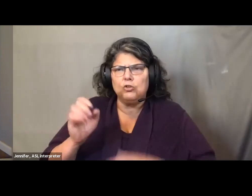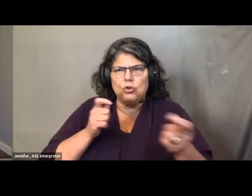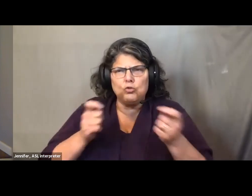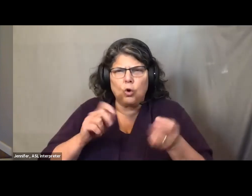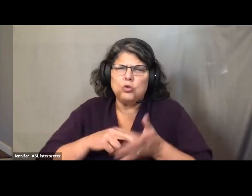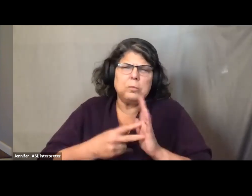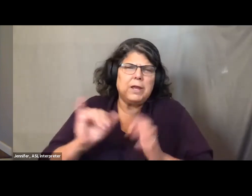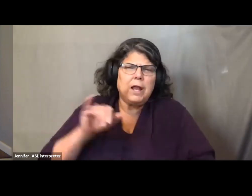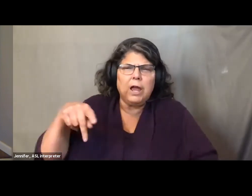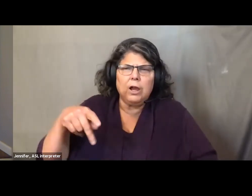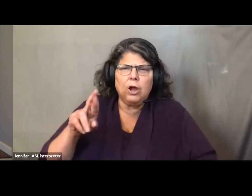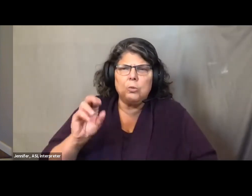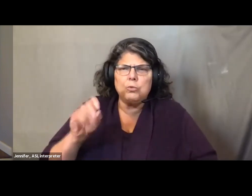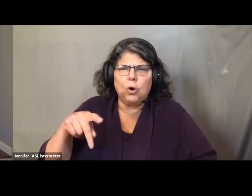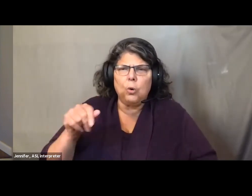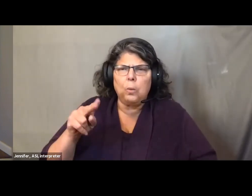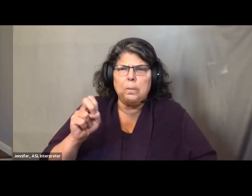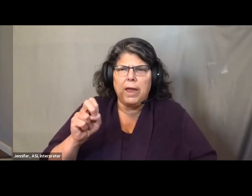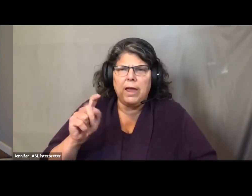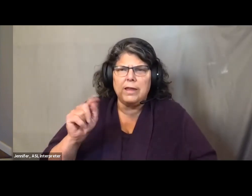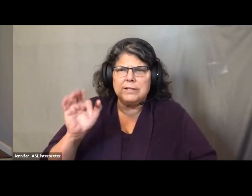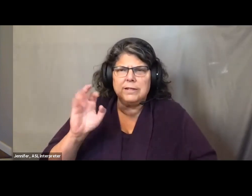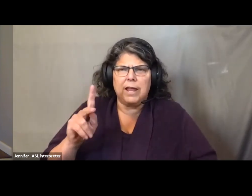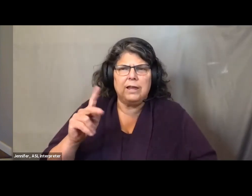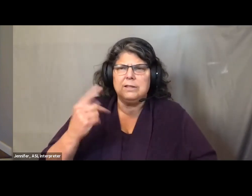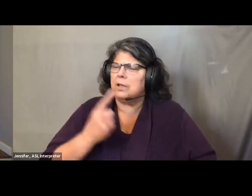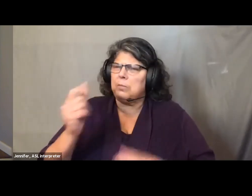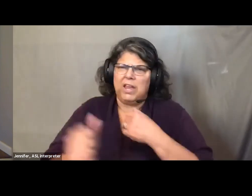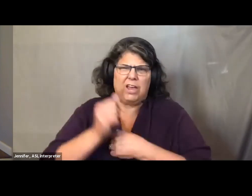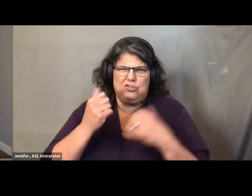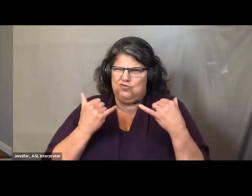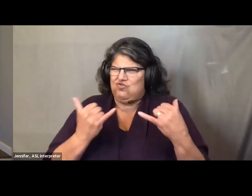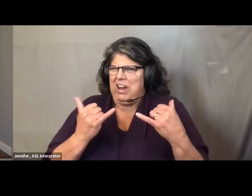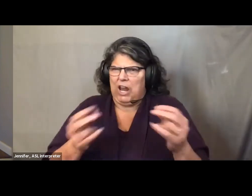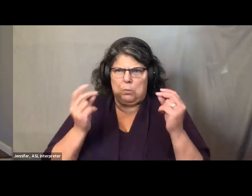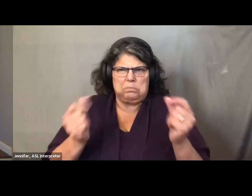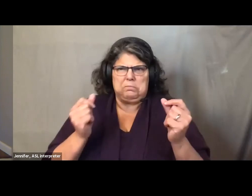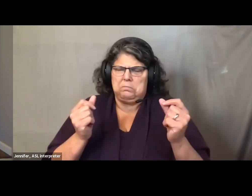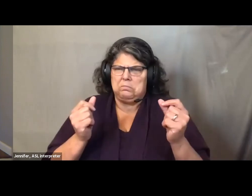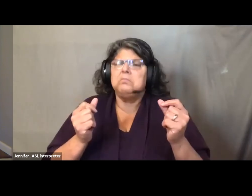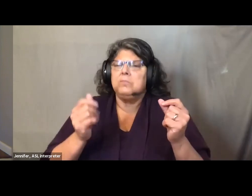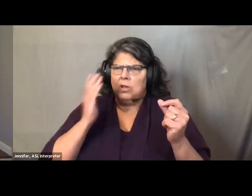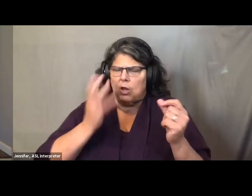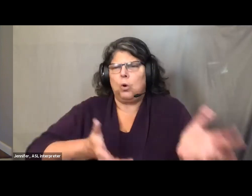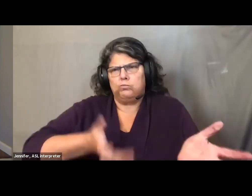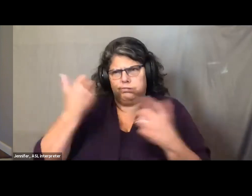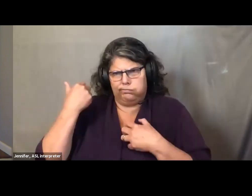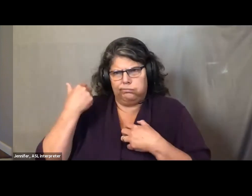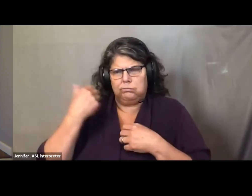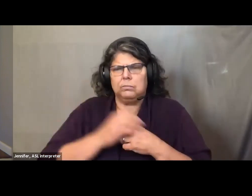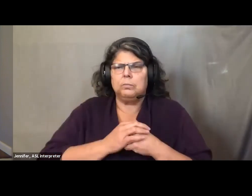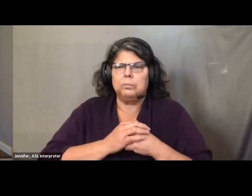propane tanks, things that are an immediate hazard, and they will remove those.